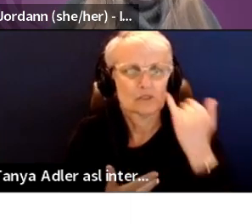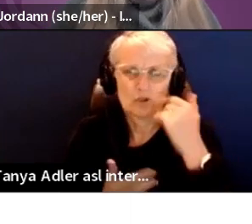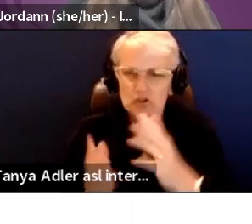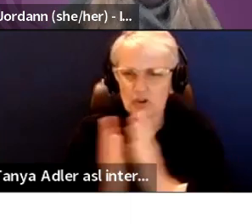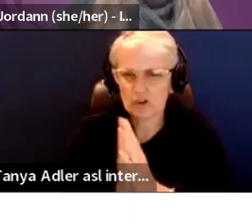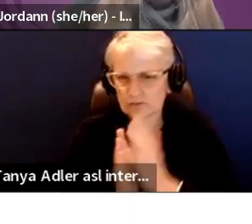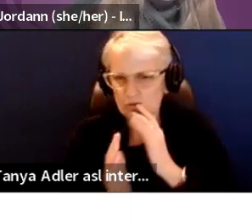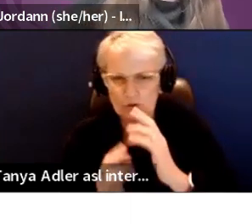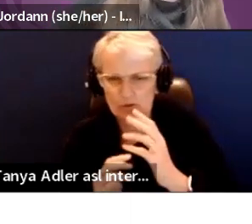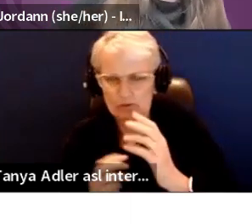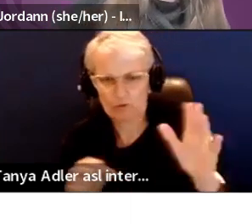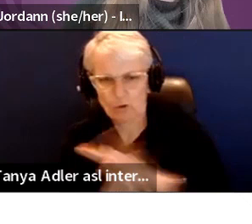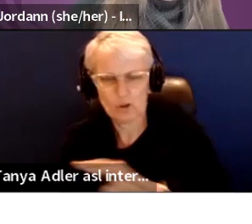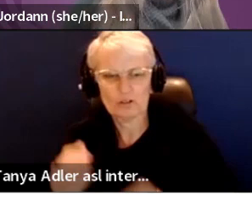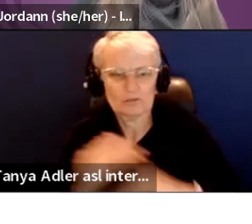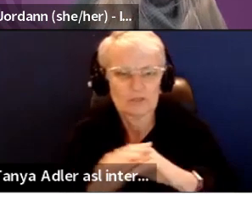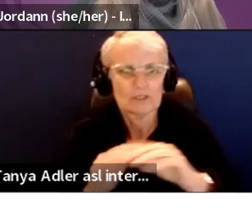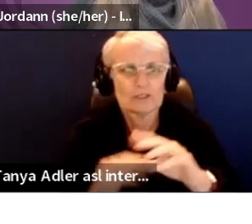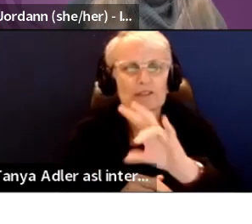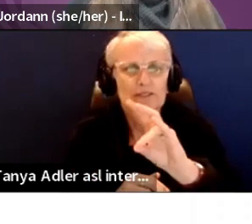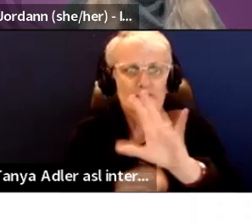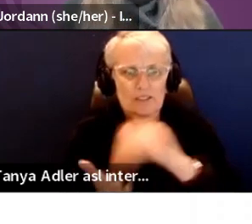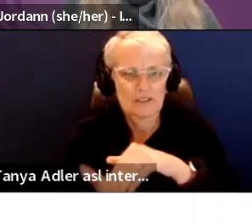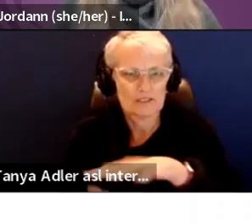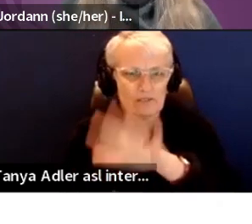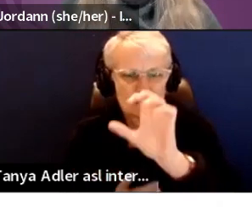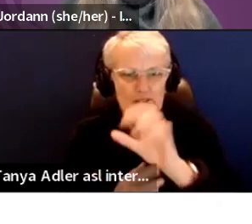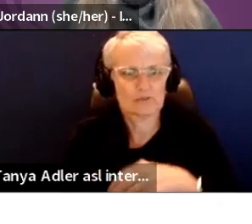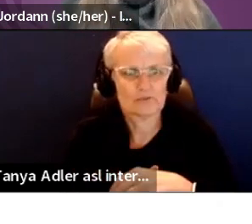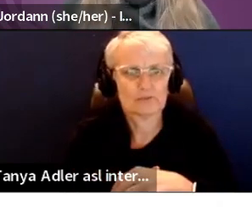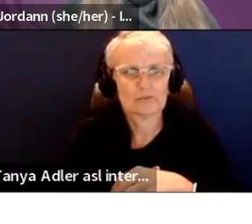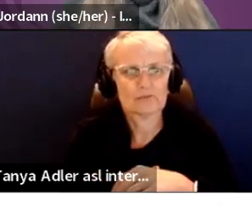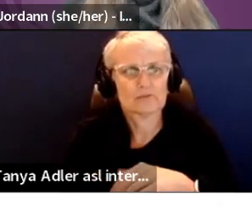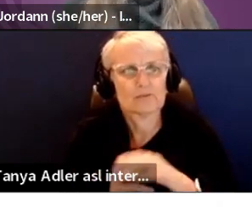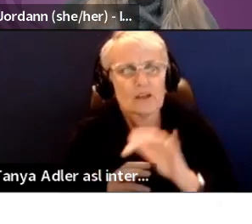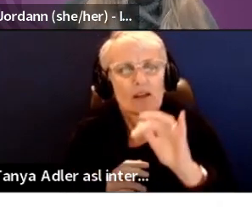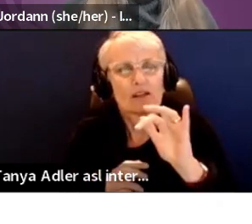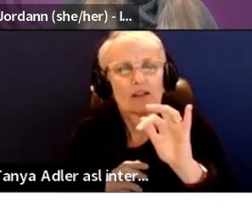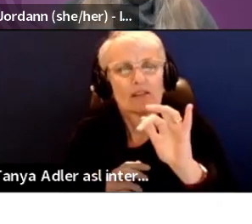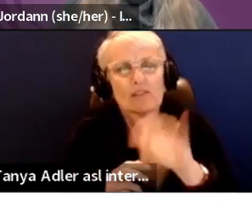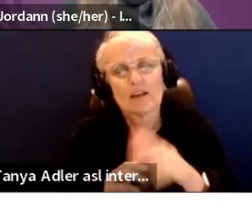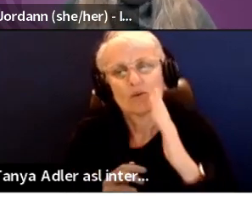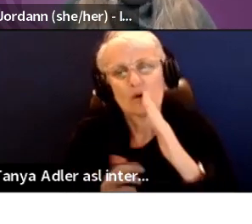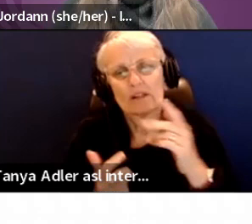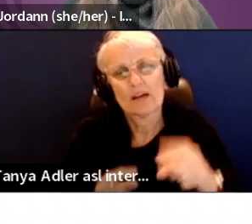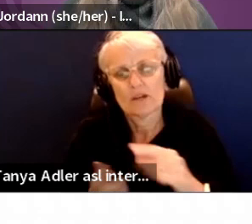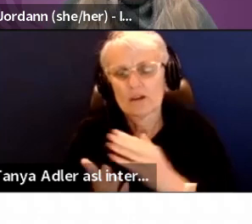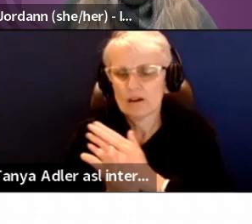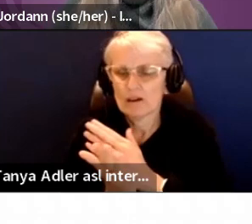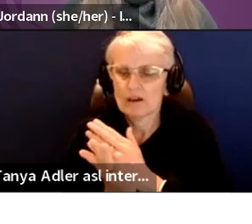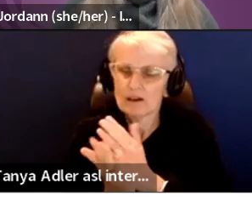the full amount, you're getting $7,500. This is dispersed when approximately 50%